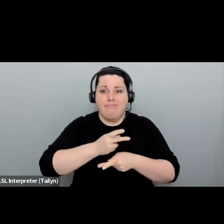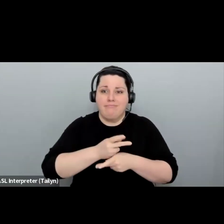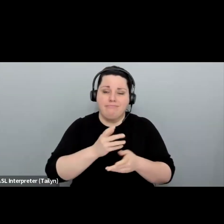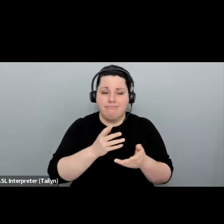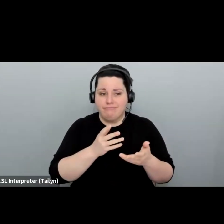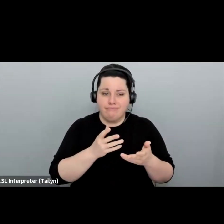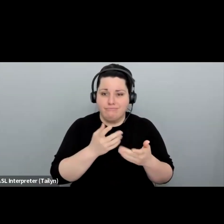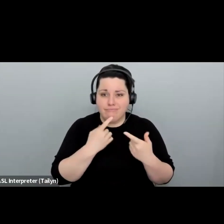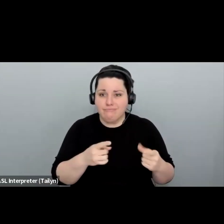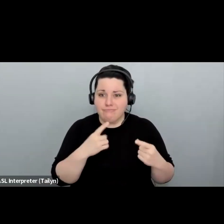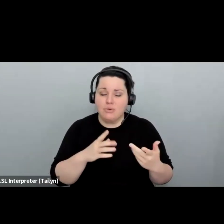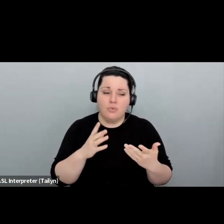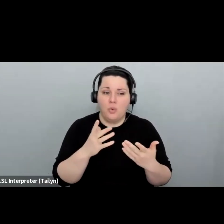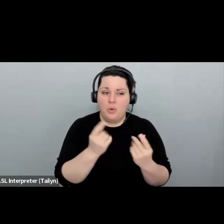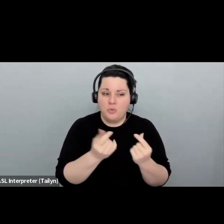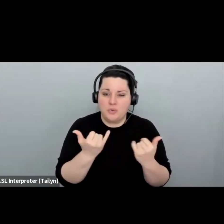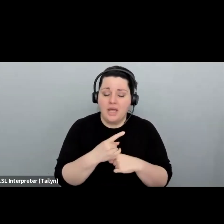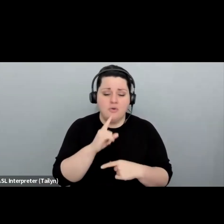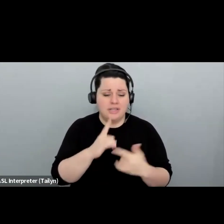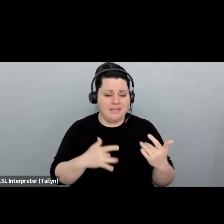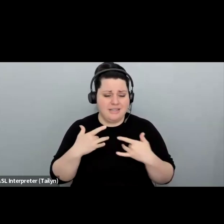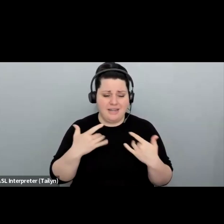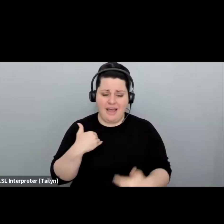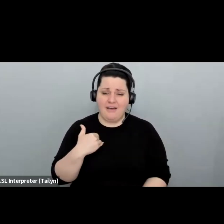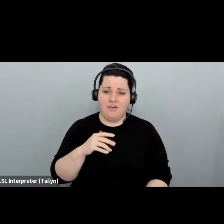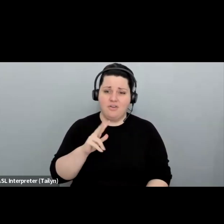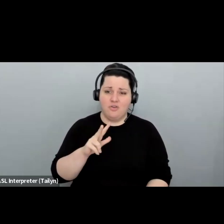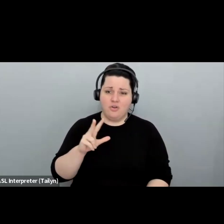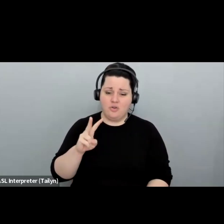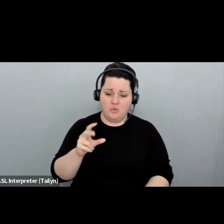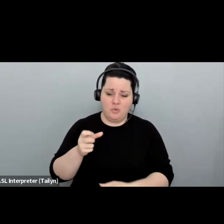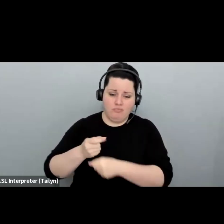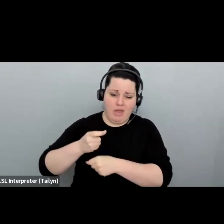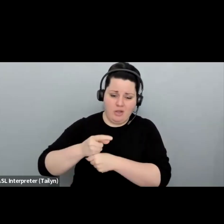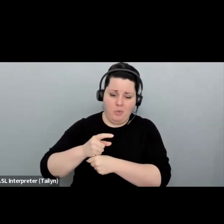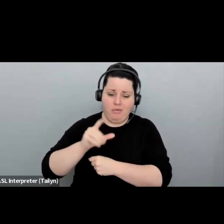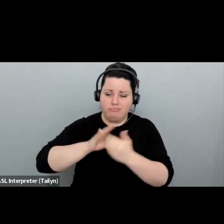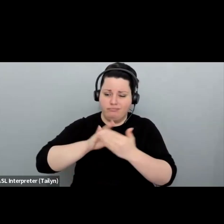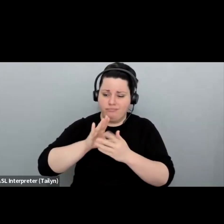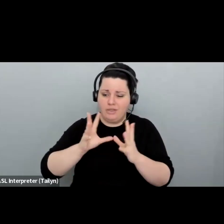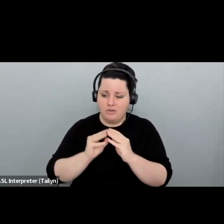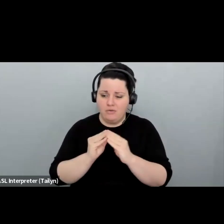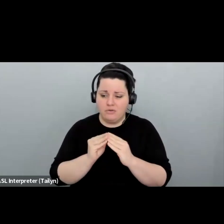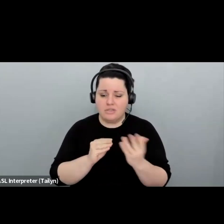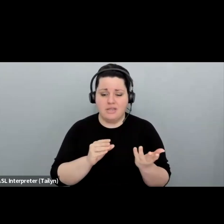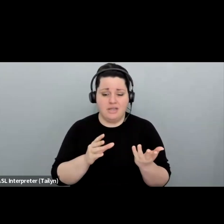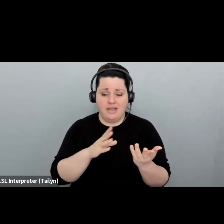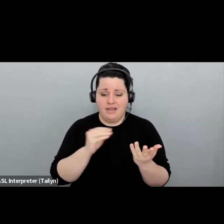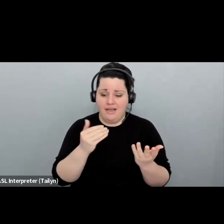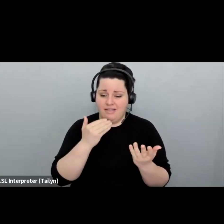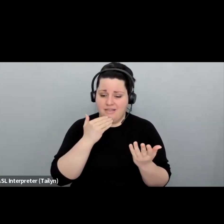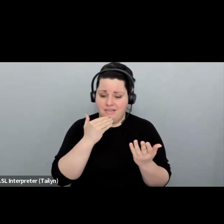so excited to be having our 32nd annual face-to-face conference. And with that, a huge thank you to the